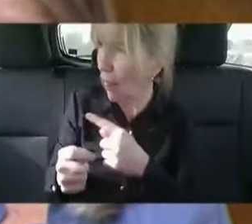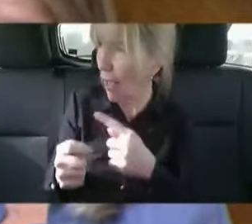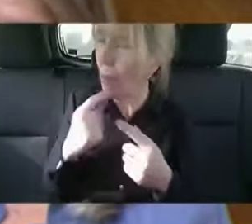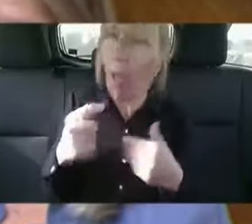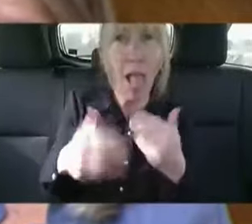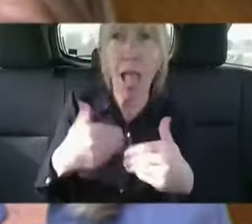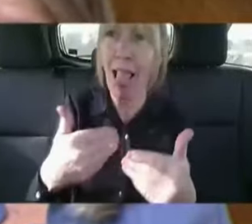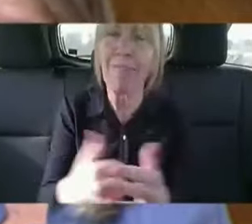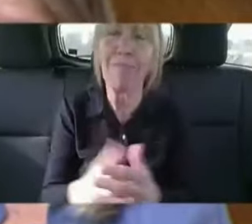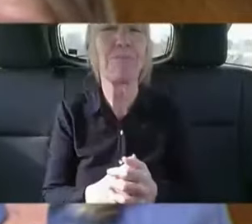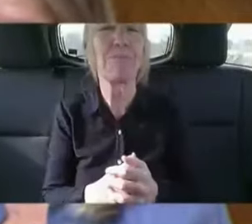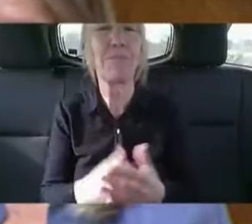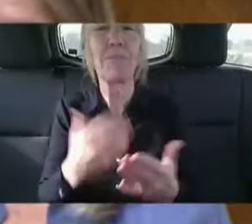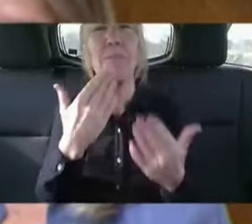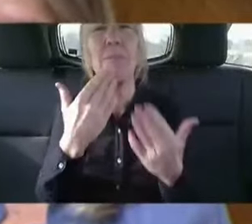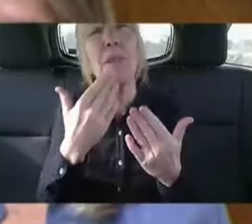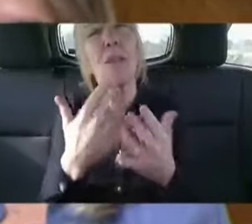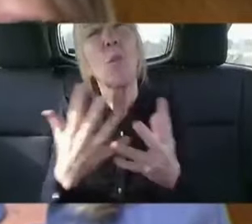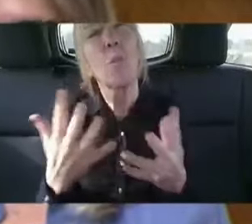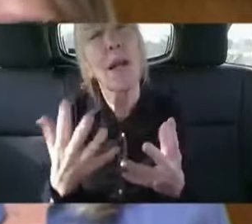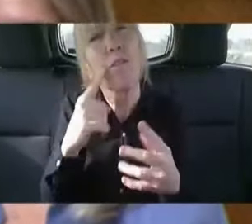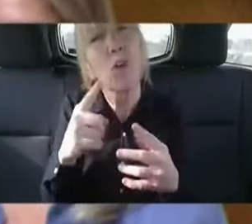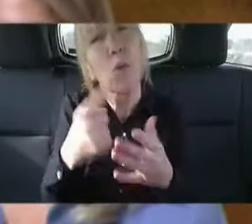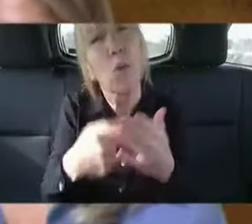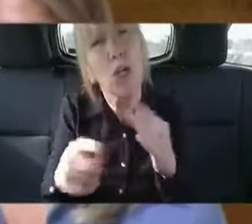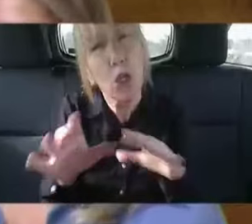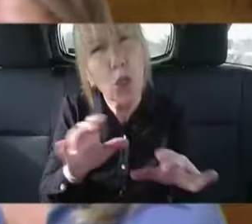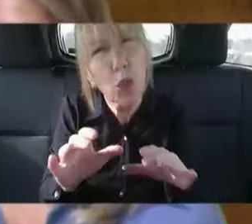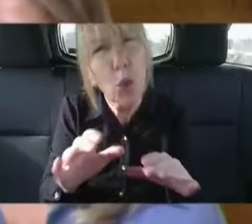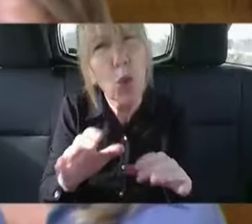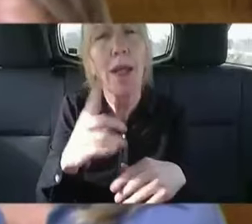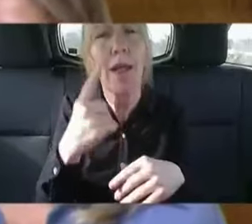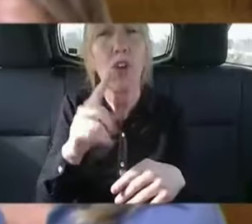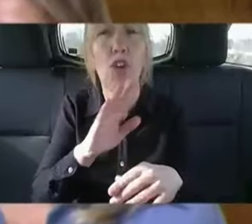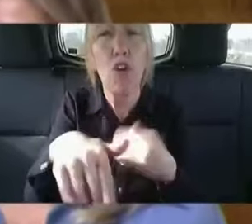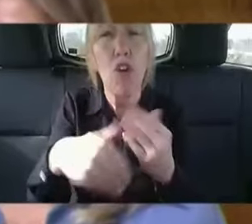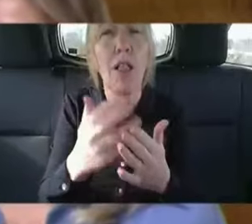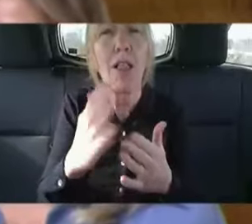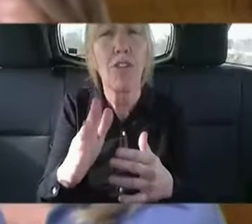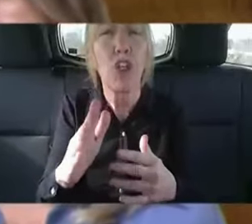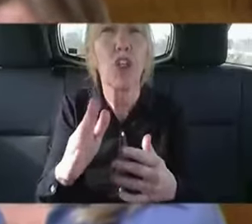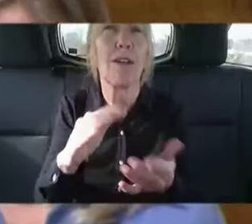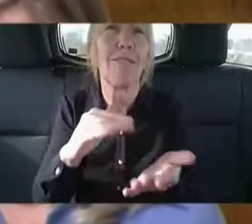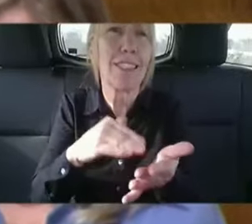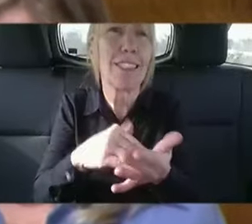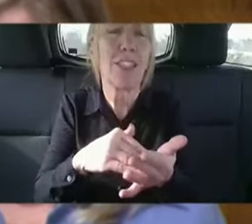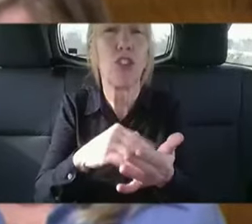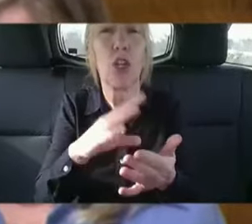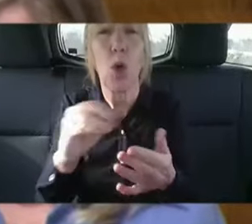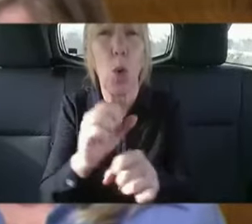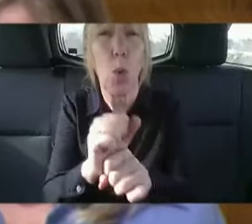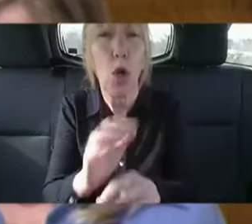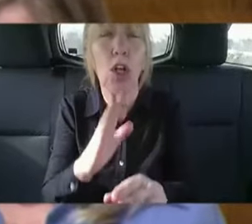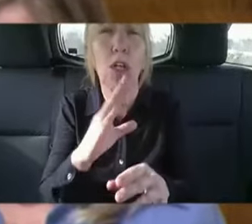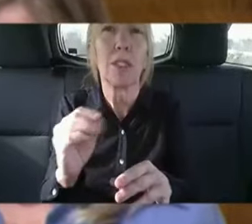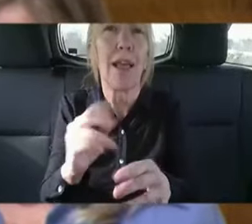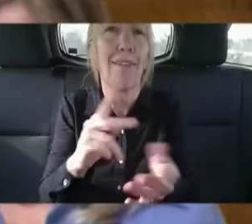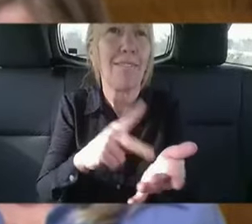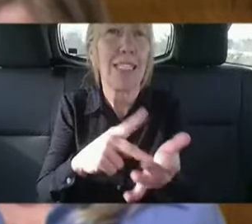Hey, thank you all. Thank you for what you're doing and for all of your physician colleagues and researcher colleagues whom you represent, and I really appreciate